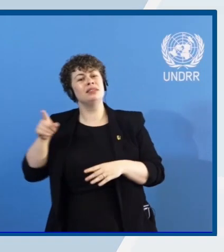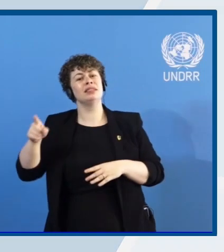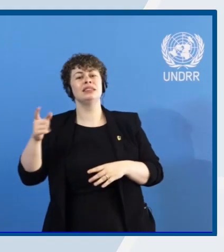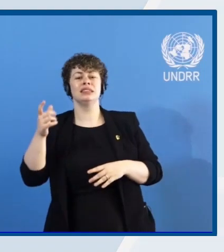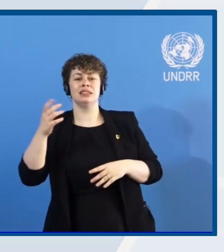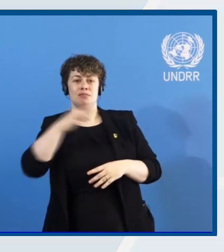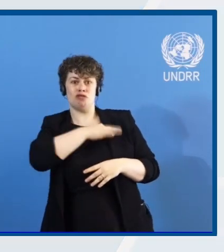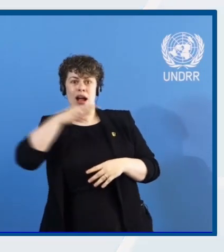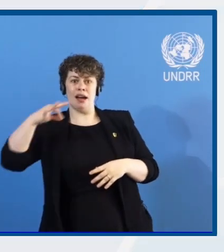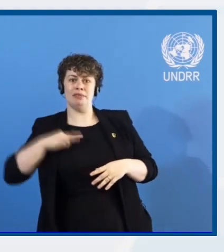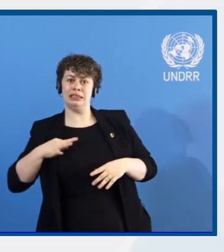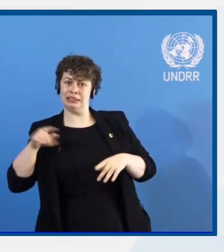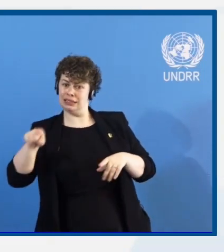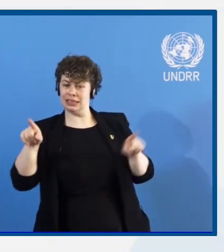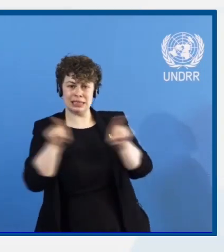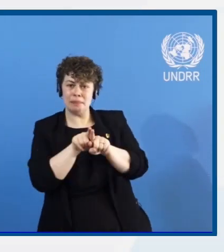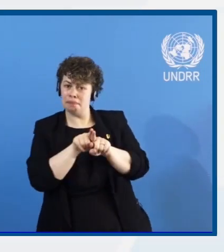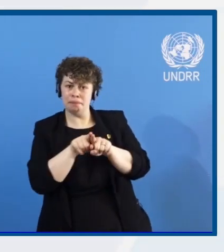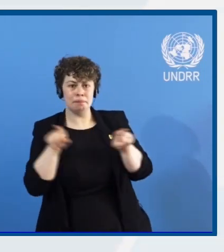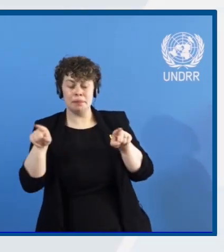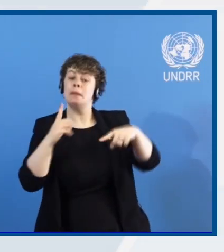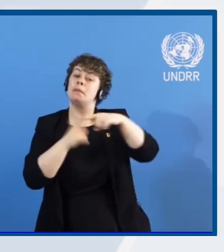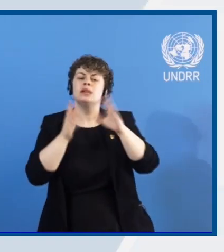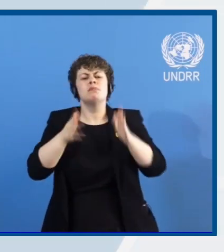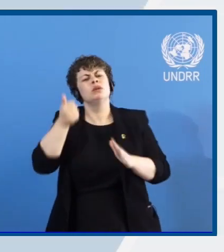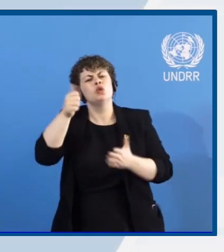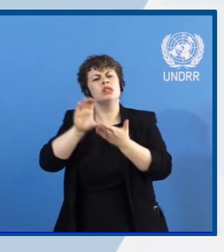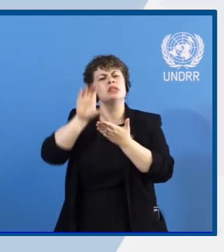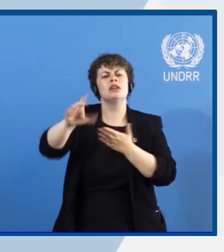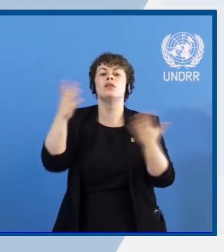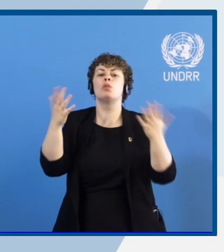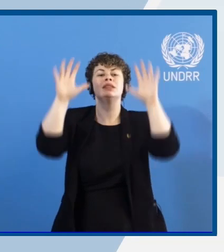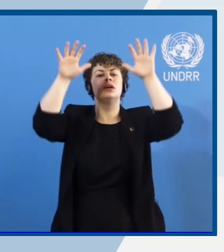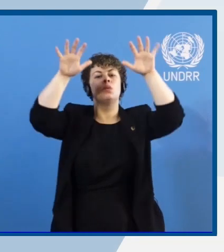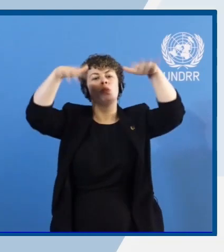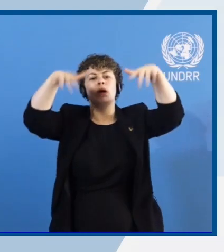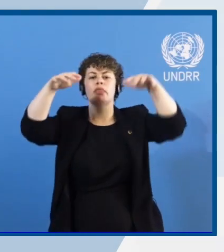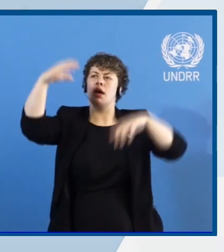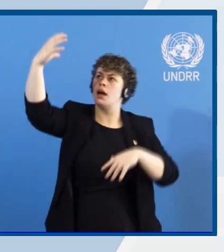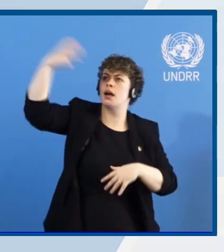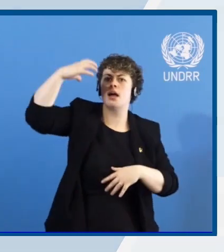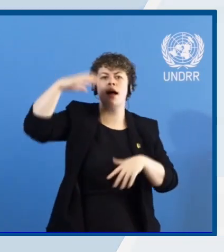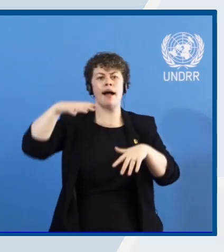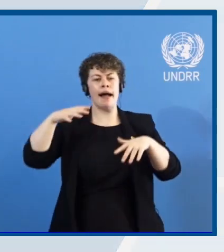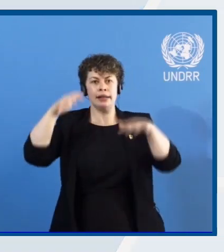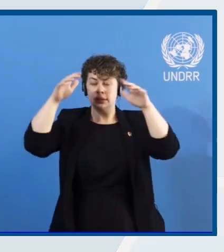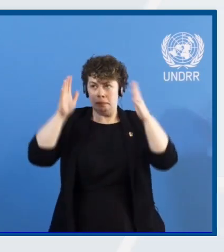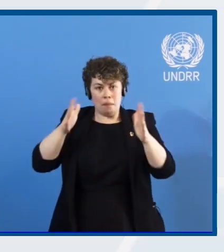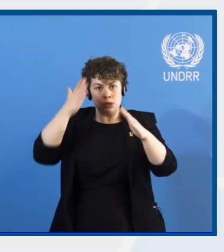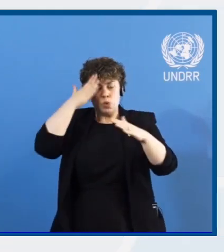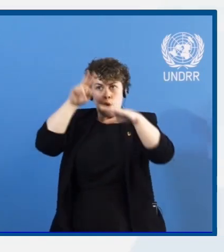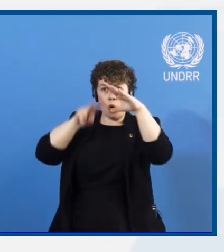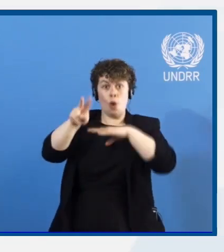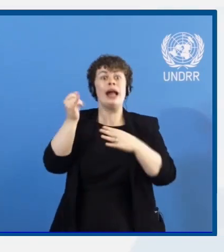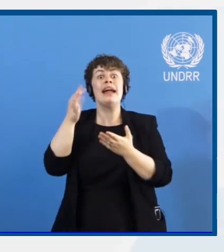better meteorological services and early warning mechanisms, are a very cost-effective way to adapt